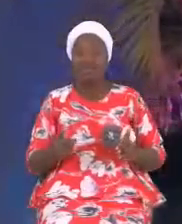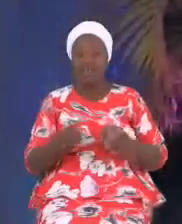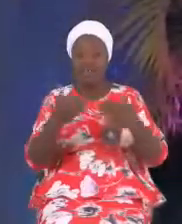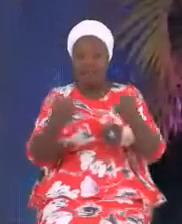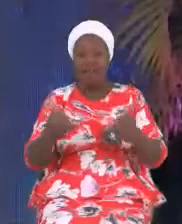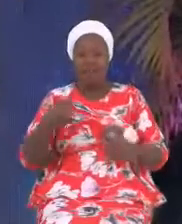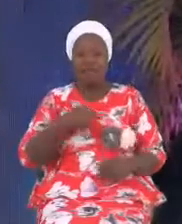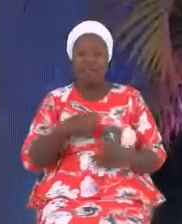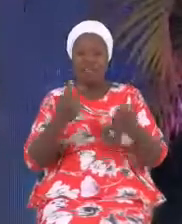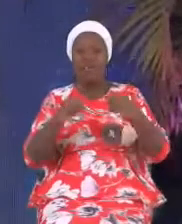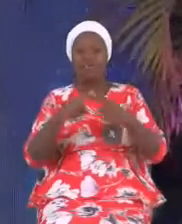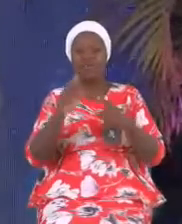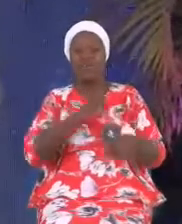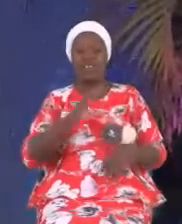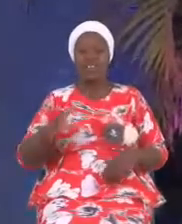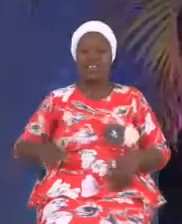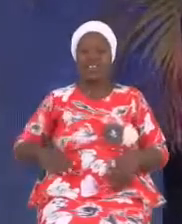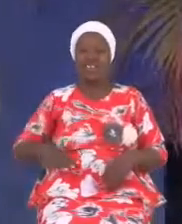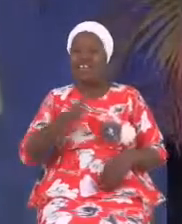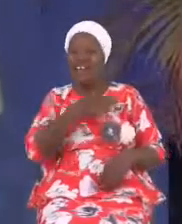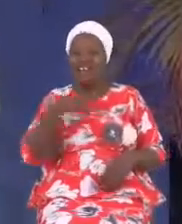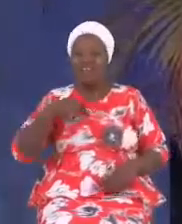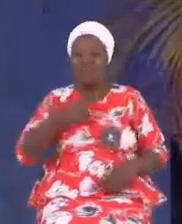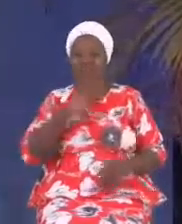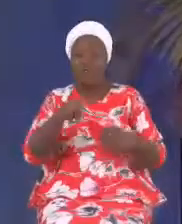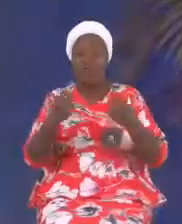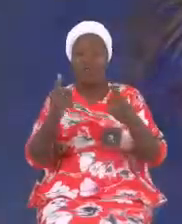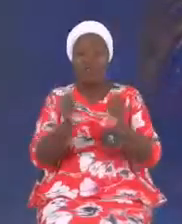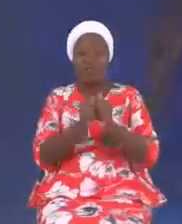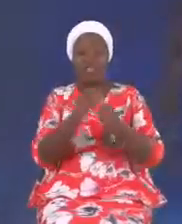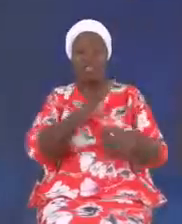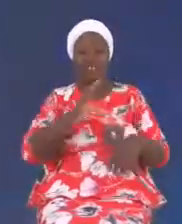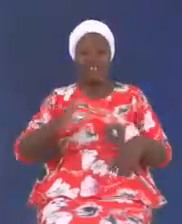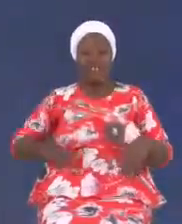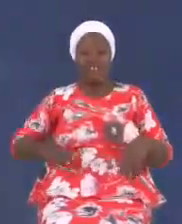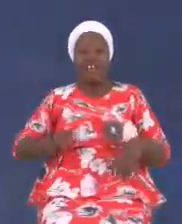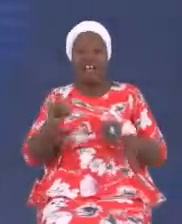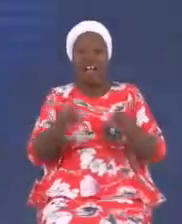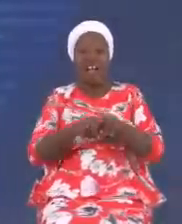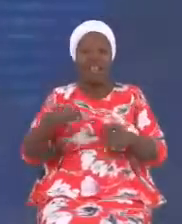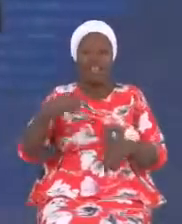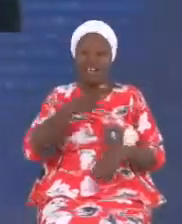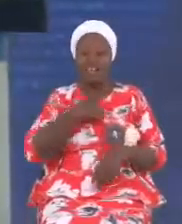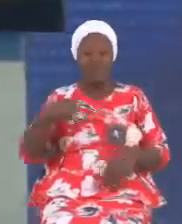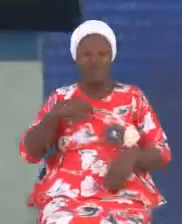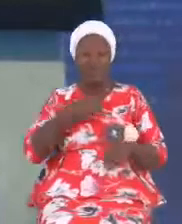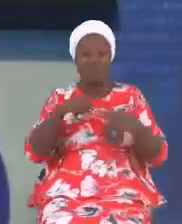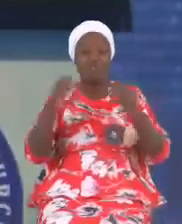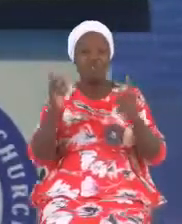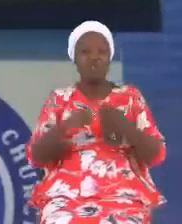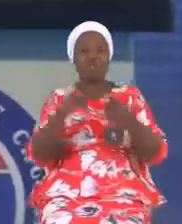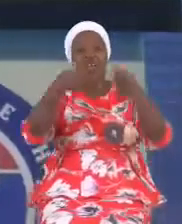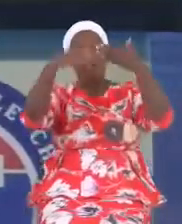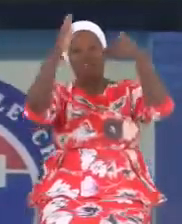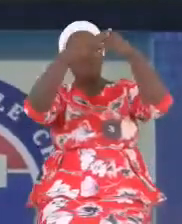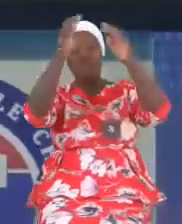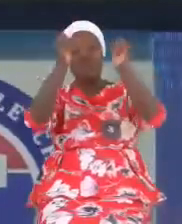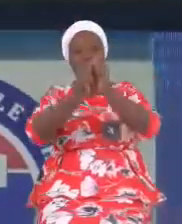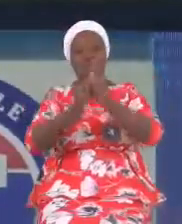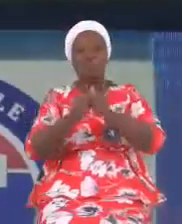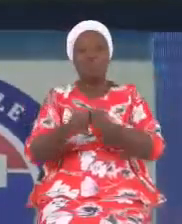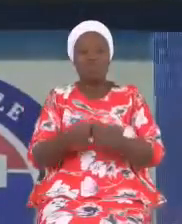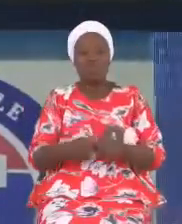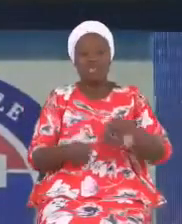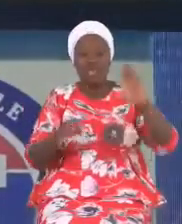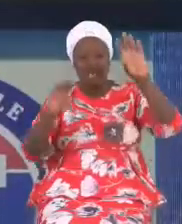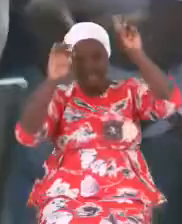to Christ, and we're going with Christ, and we're going to heaven with him. Anybody